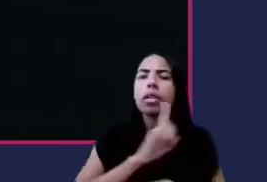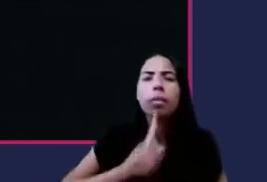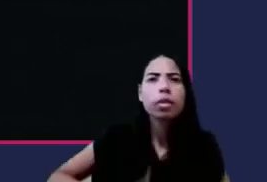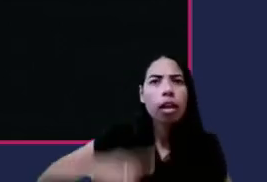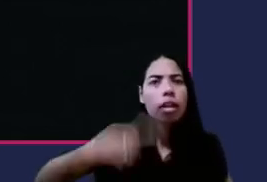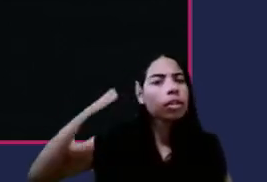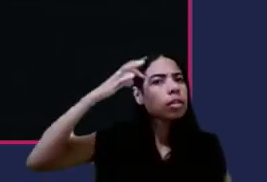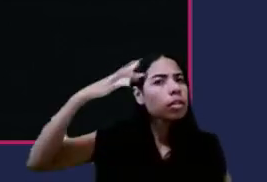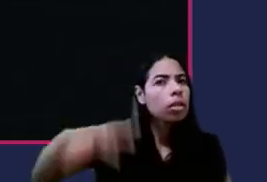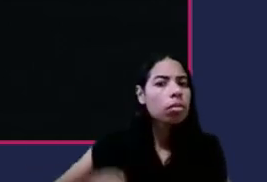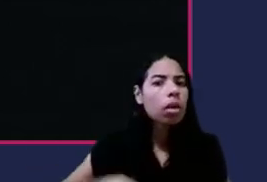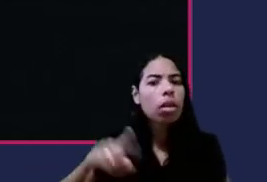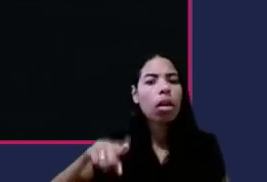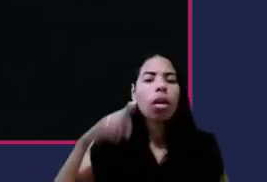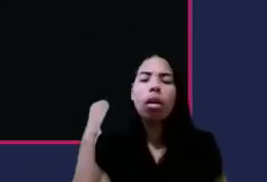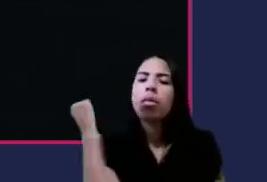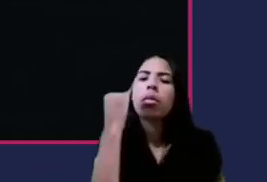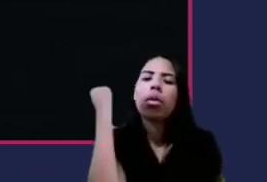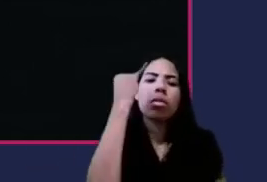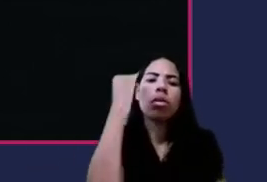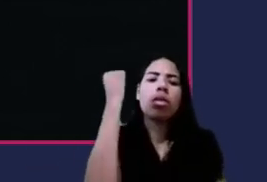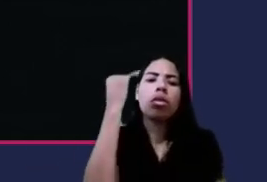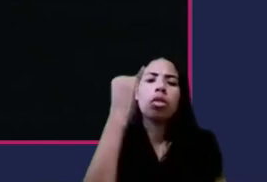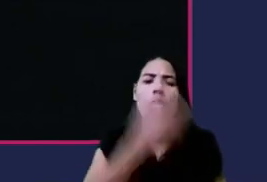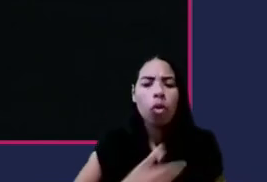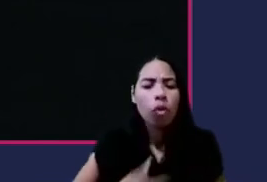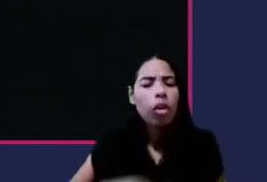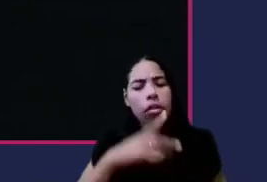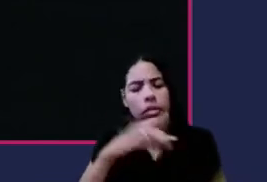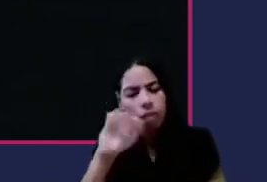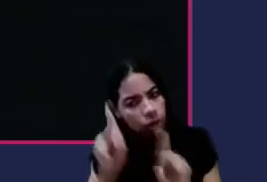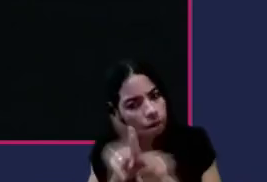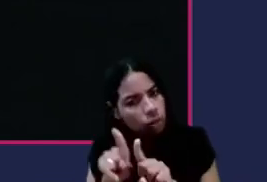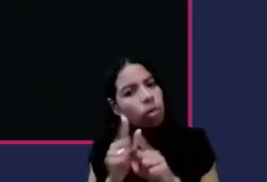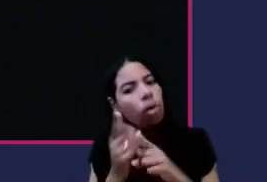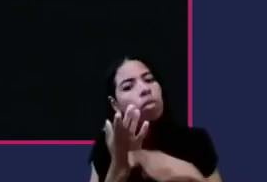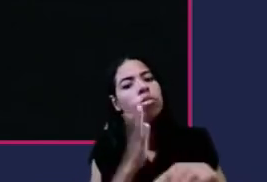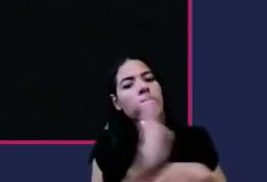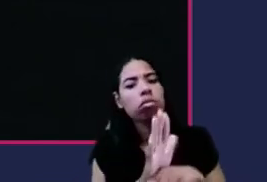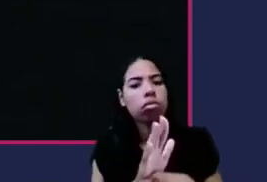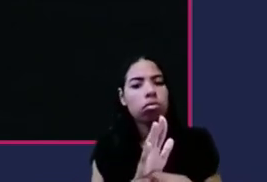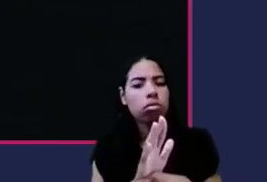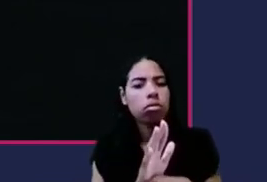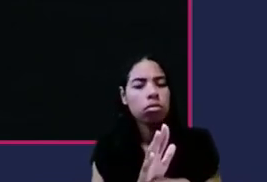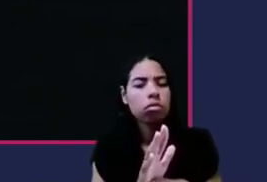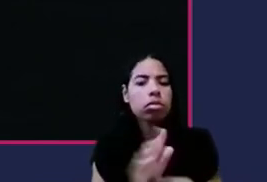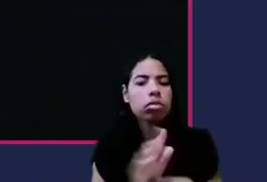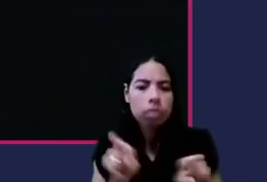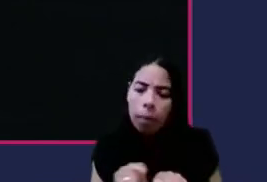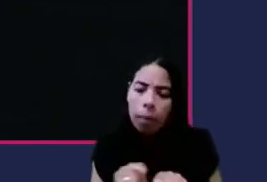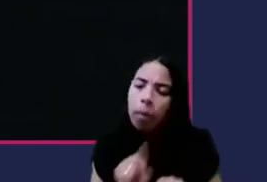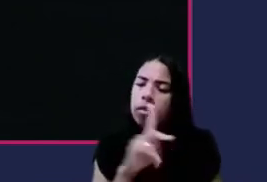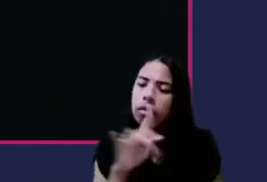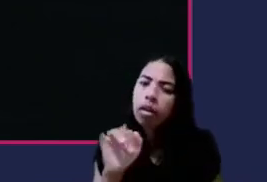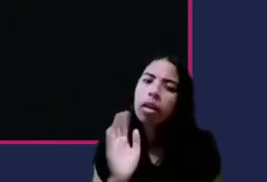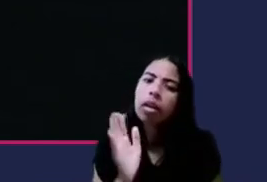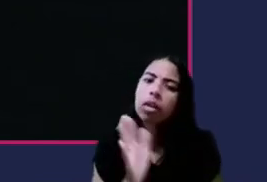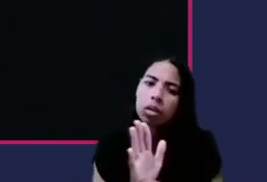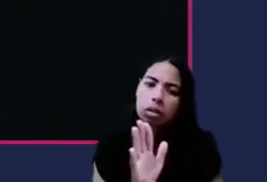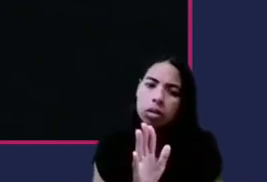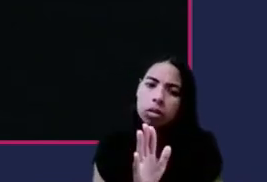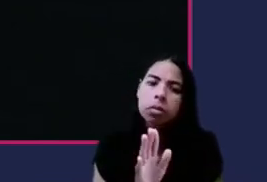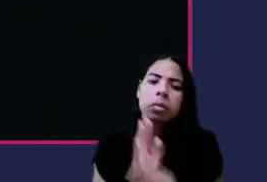going to help us sensibilize representatives to your situation. And I'm sure the government will see